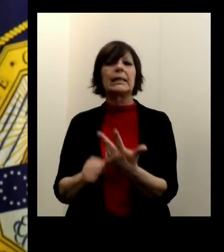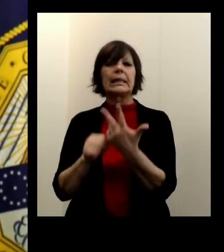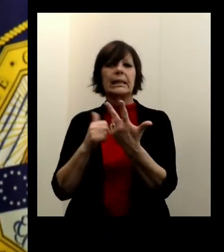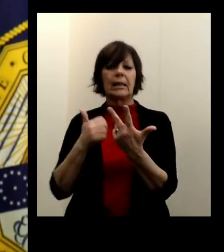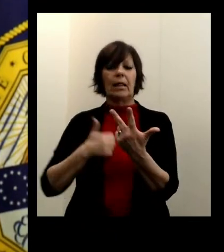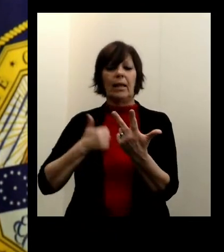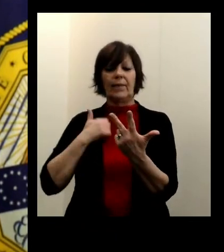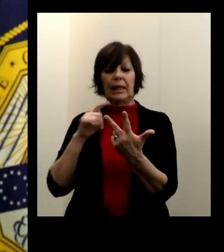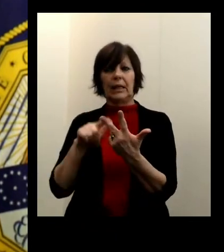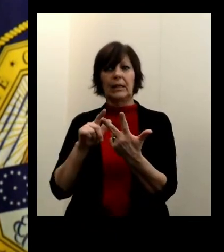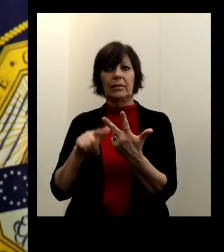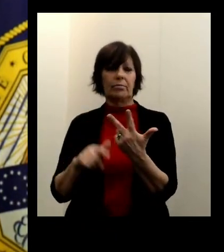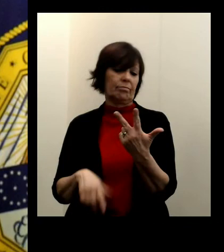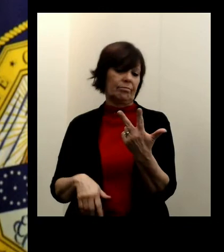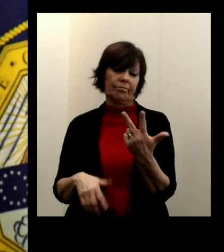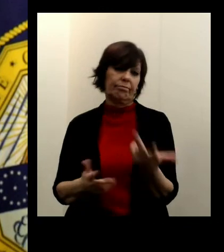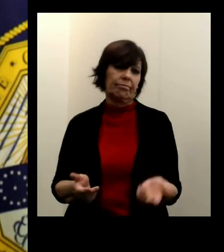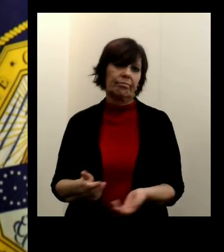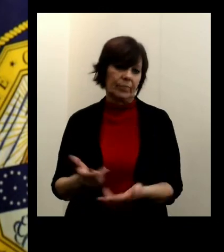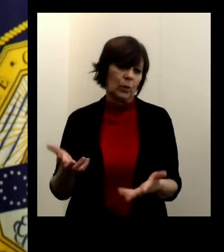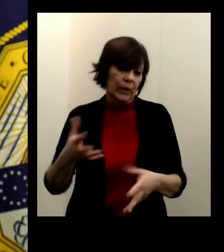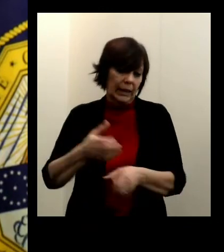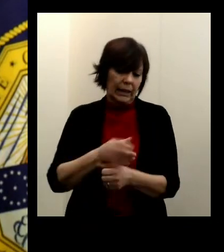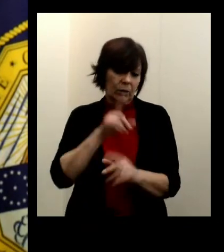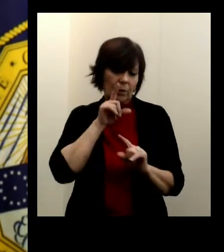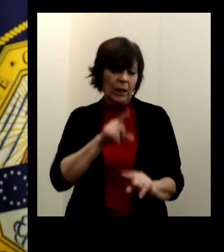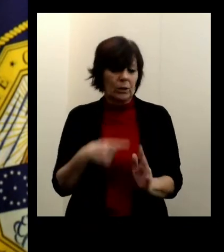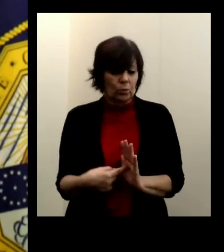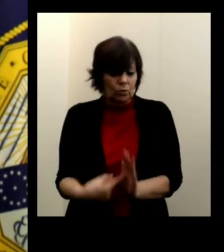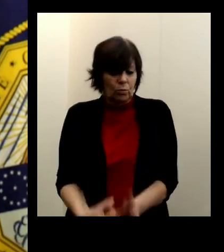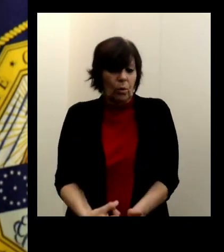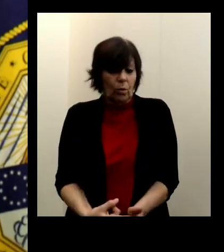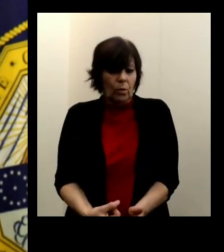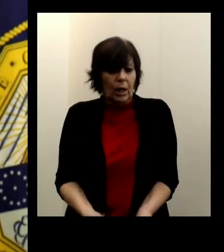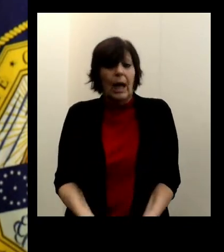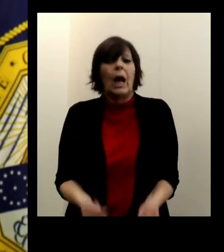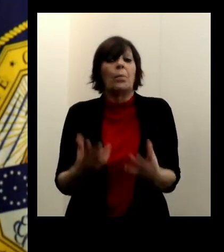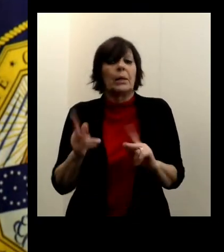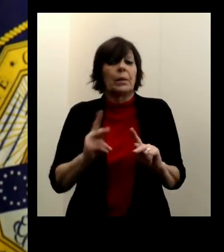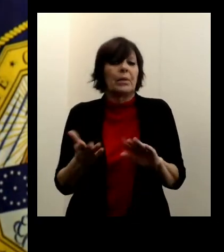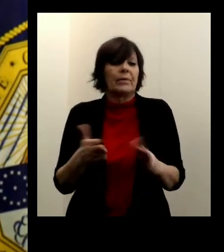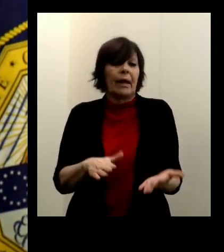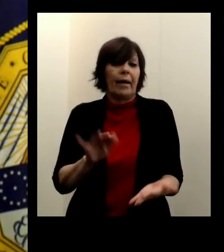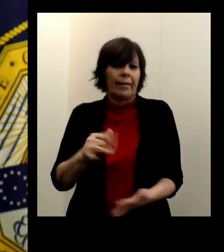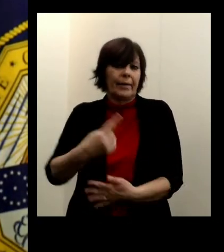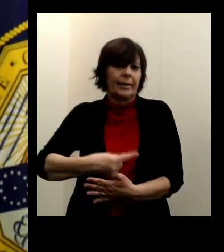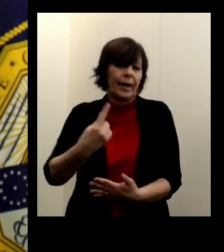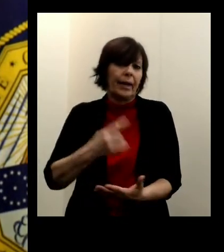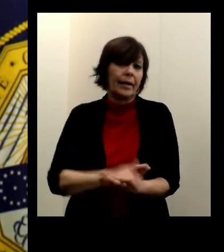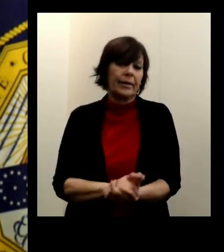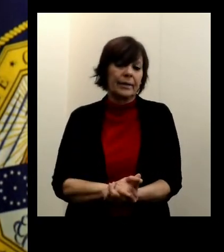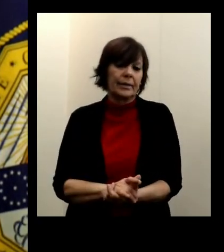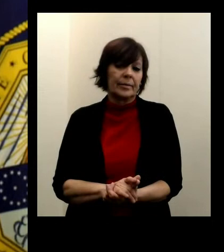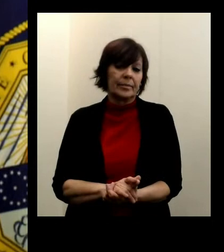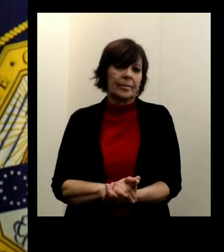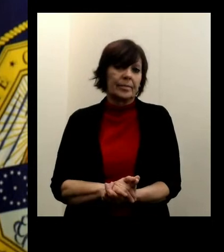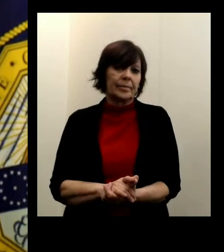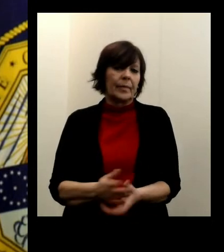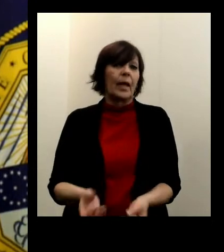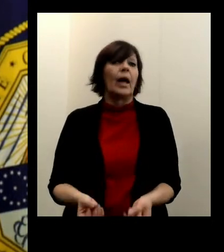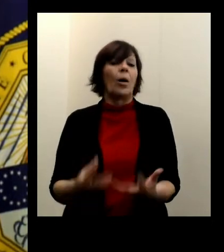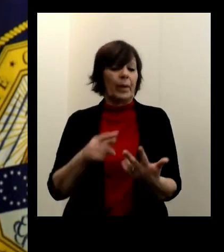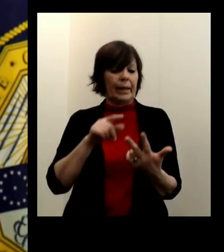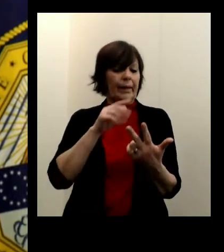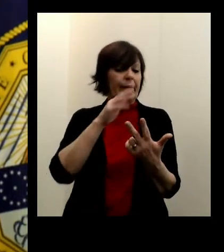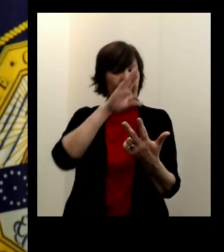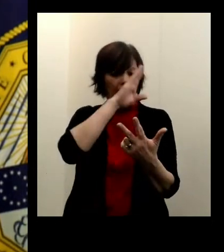Dr. Burstein gets that. A number of us get it. And it'll show how many people died on a particular day in the hospital setting. The